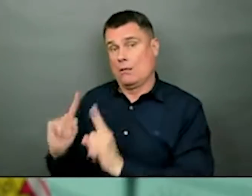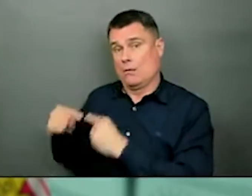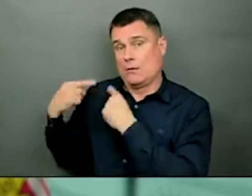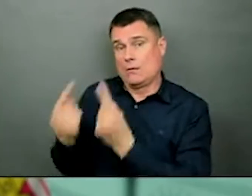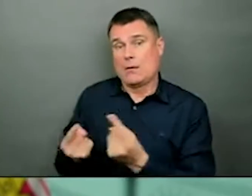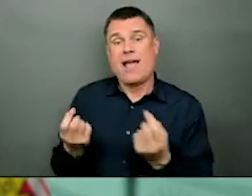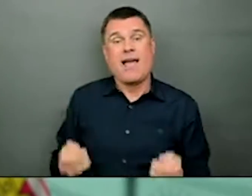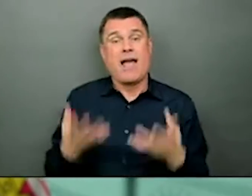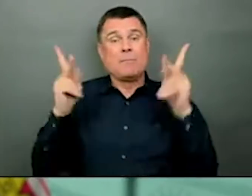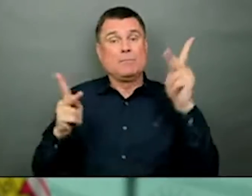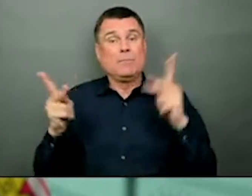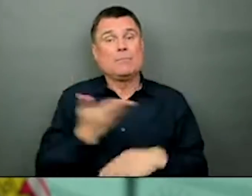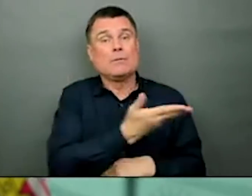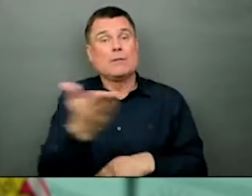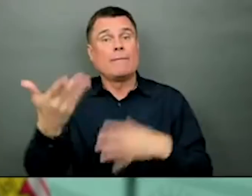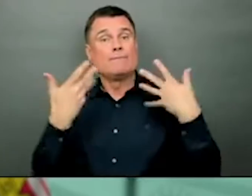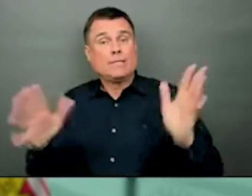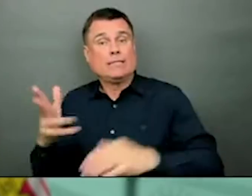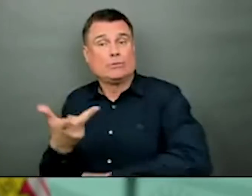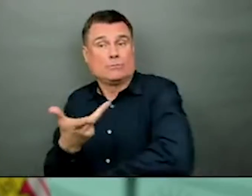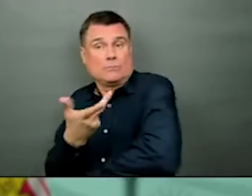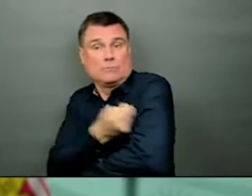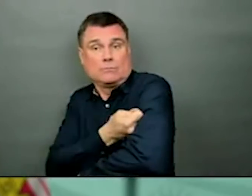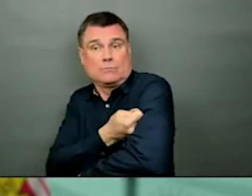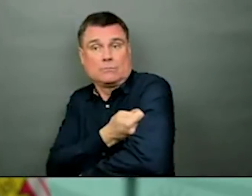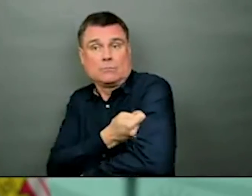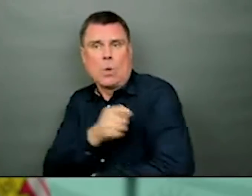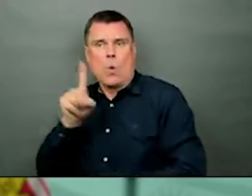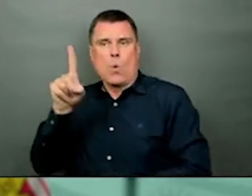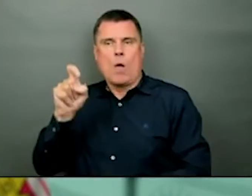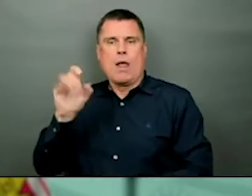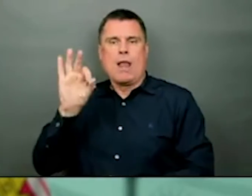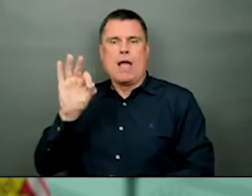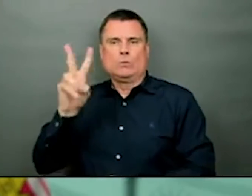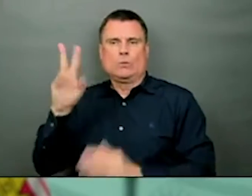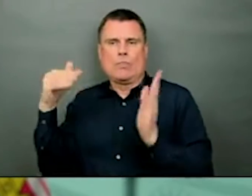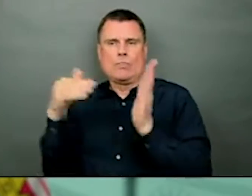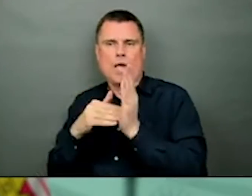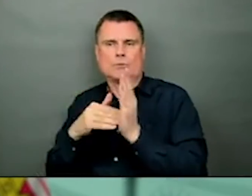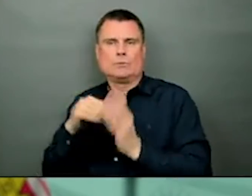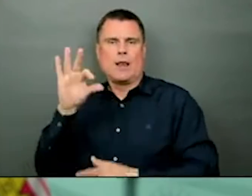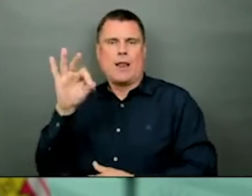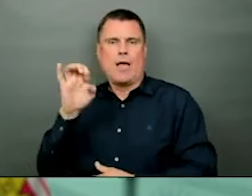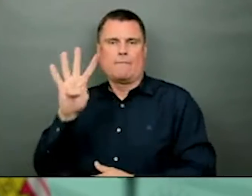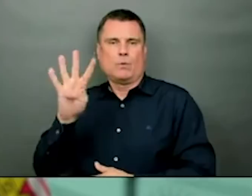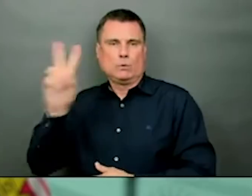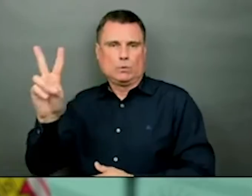192,942 doses of COVID-19 vaccine have been administered in British Columbia.